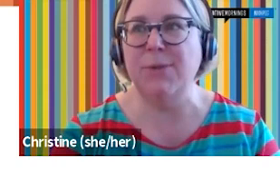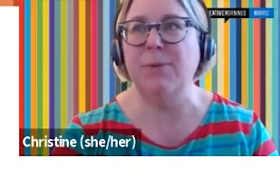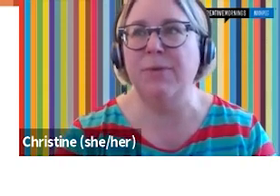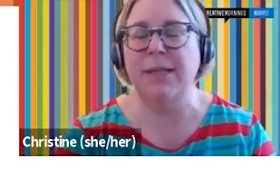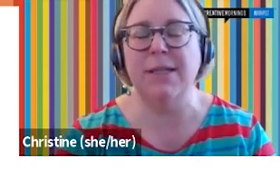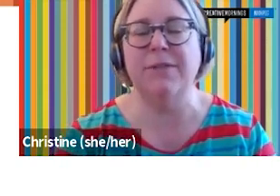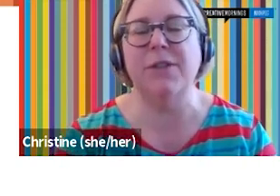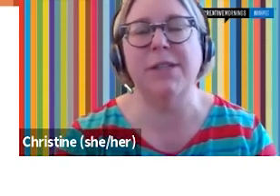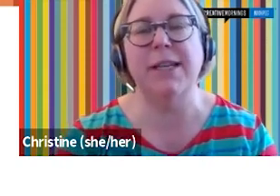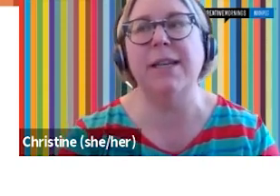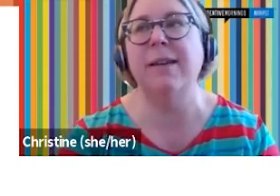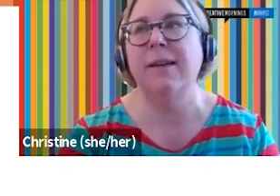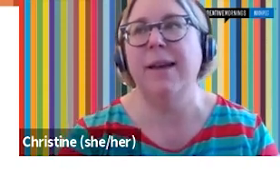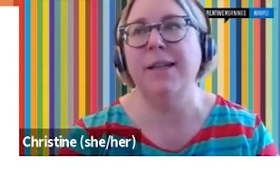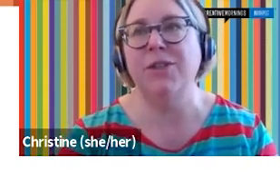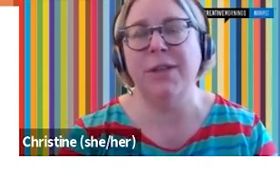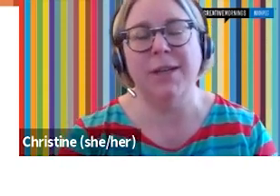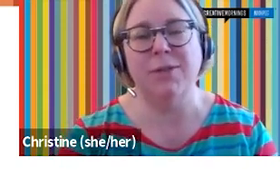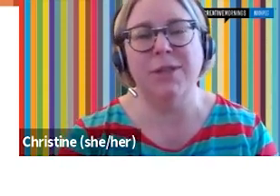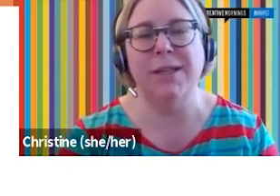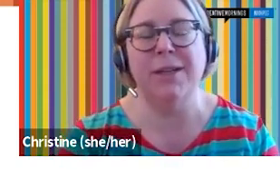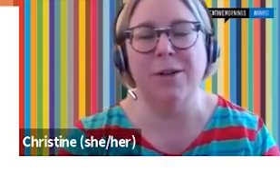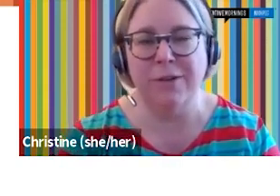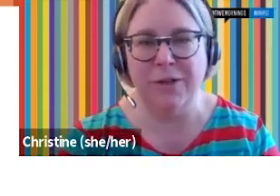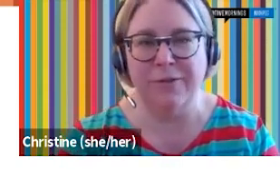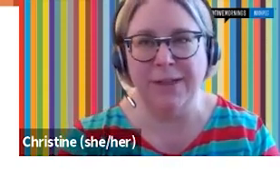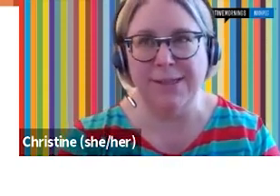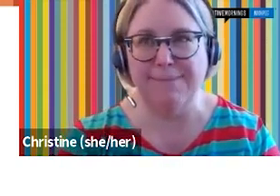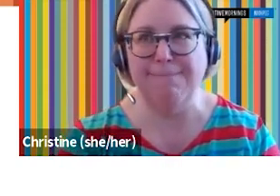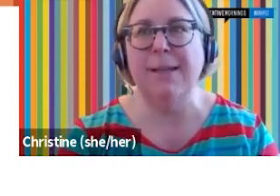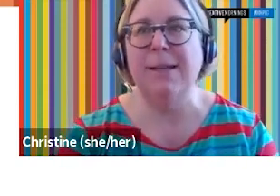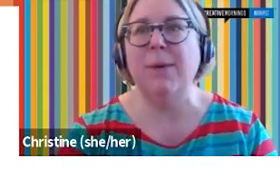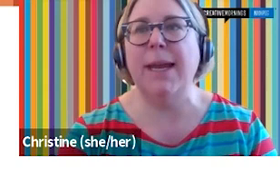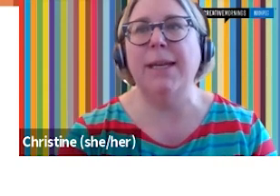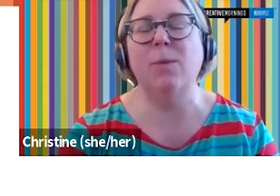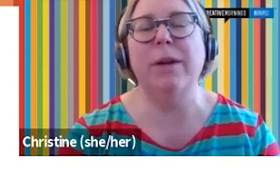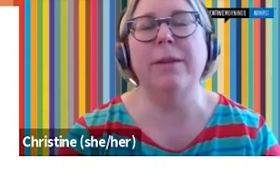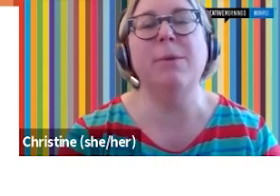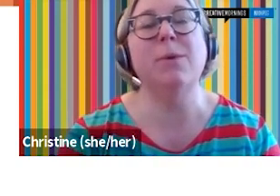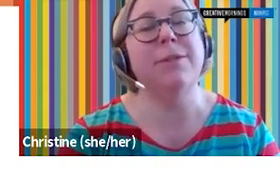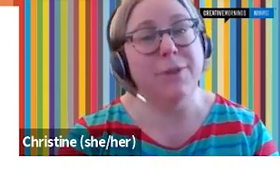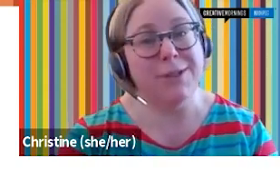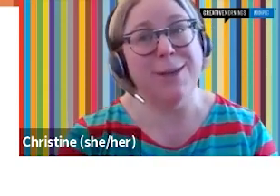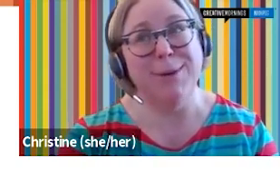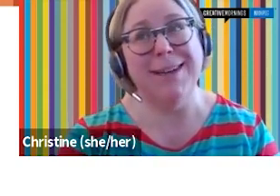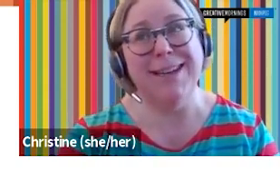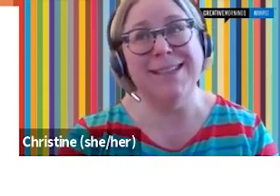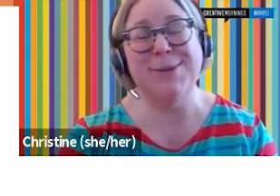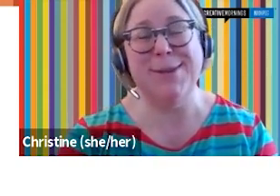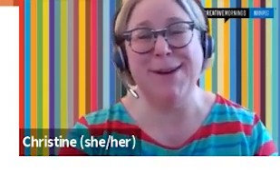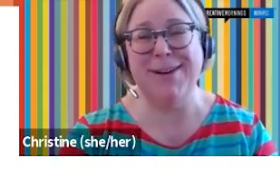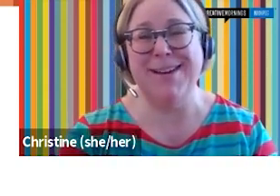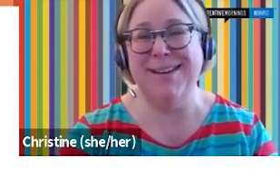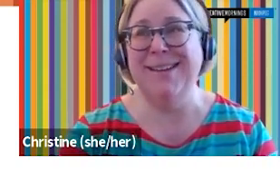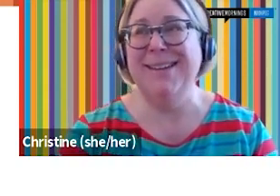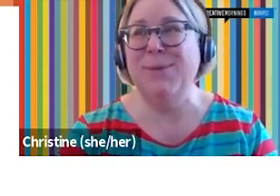to reflecting diversity and ensuring inclusion in all of our events. Located in one of the most diverse communities in